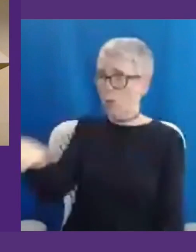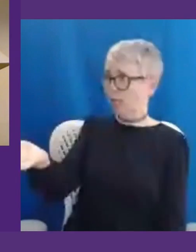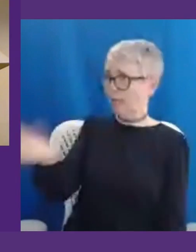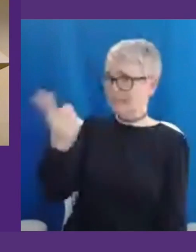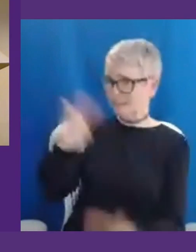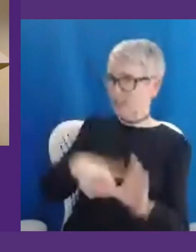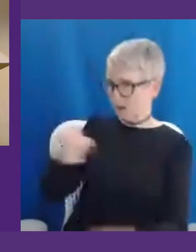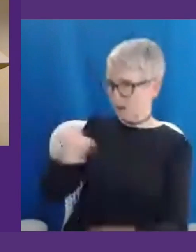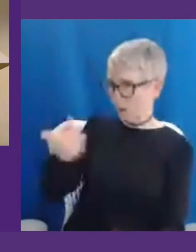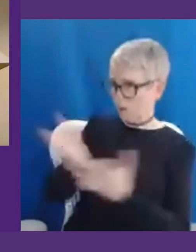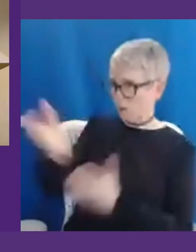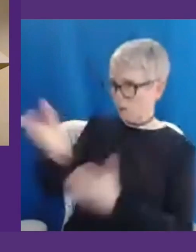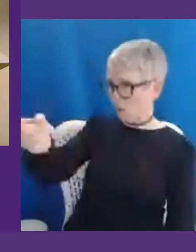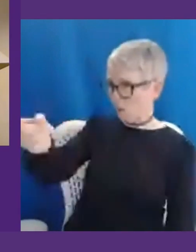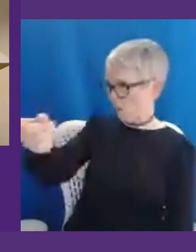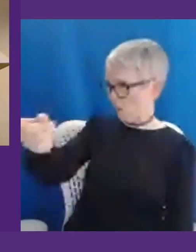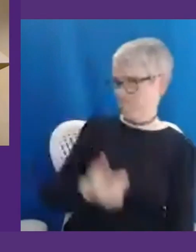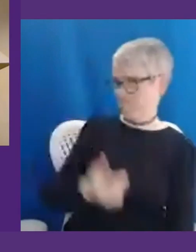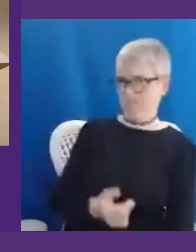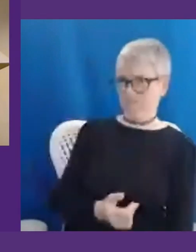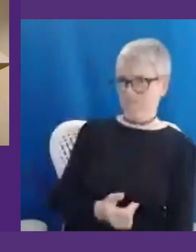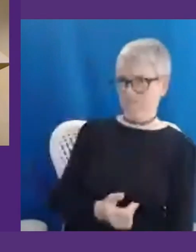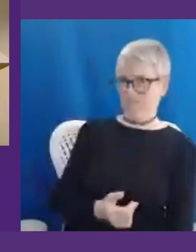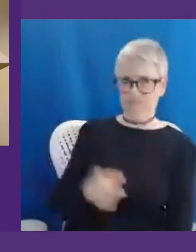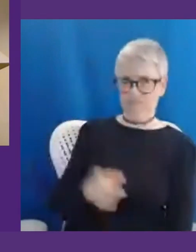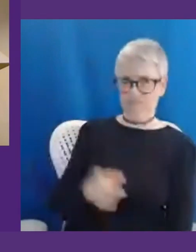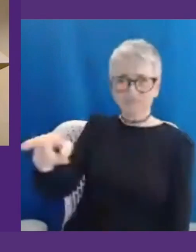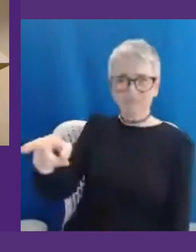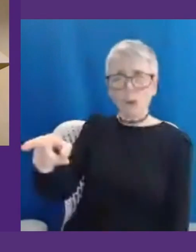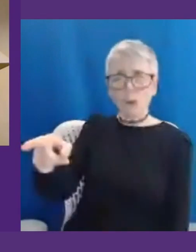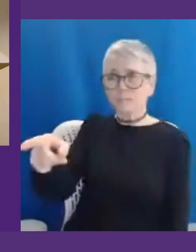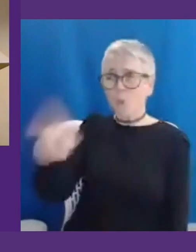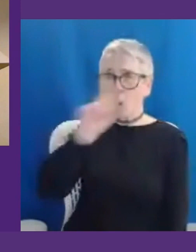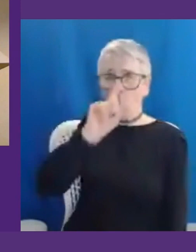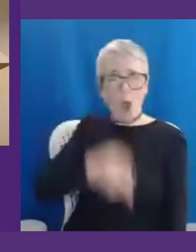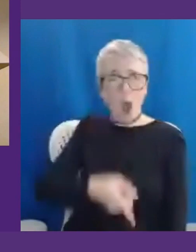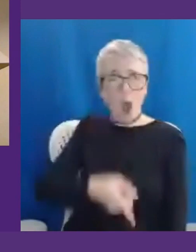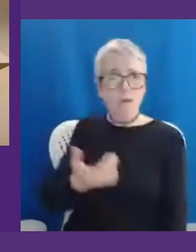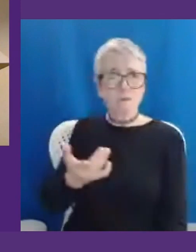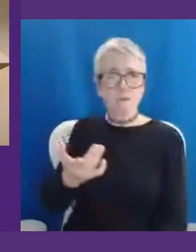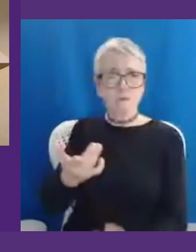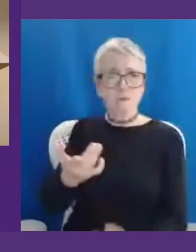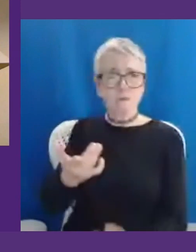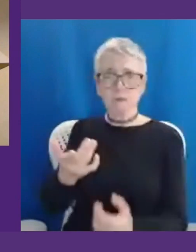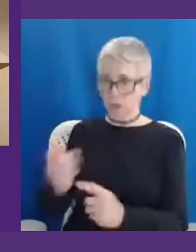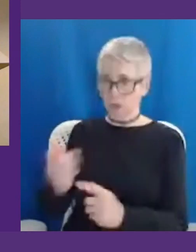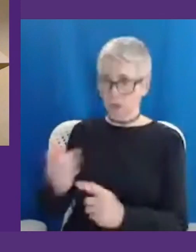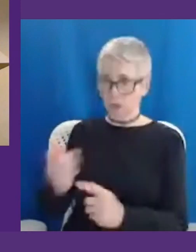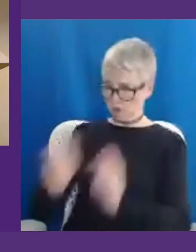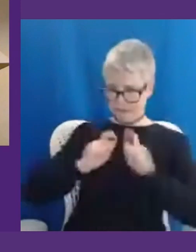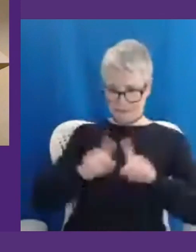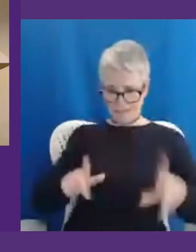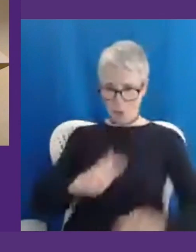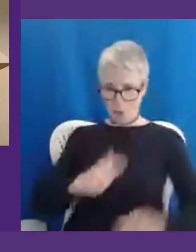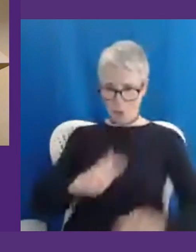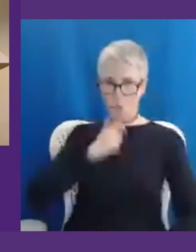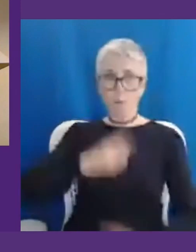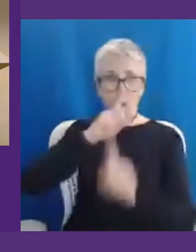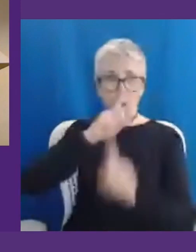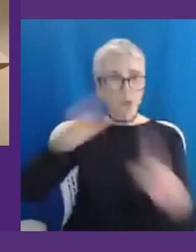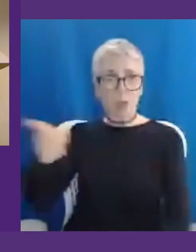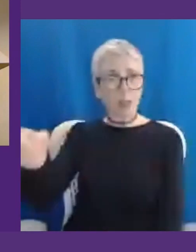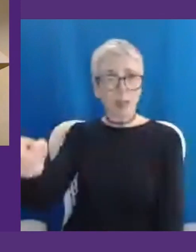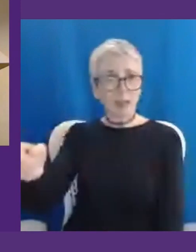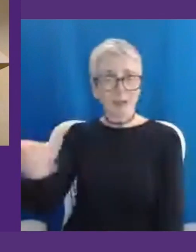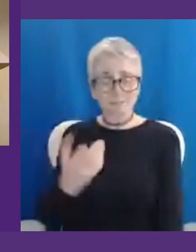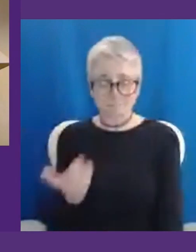weren't capable of just treating me like a human being. So I encountered this fear